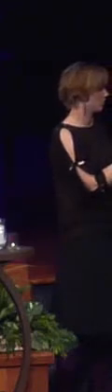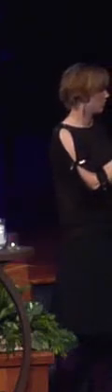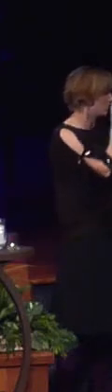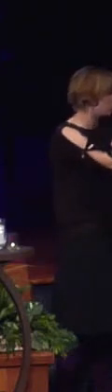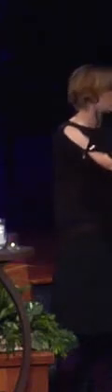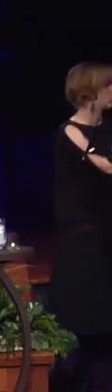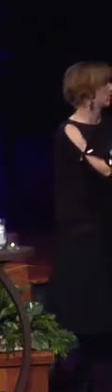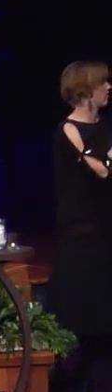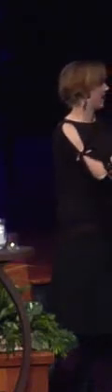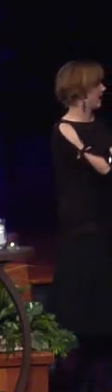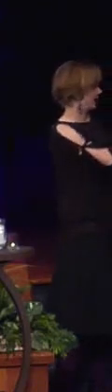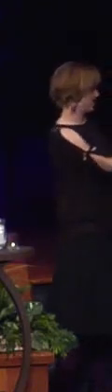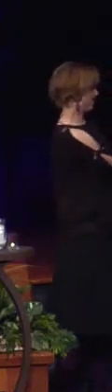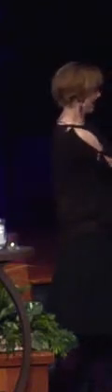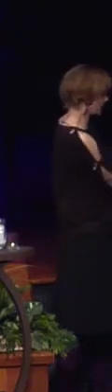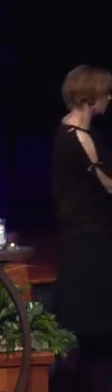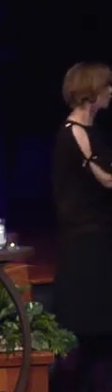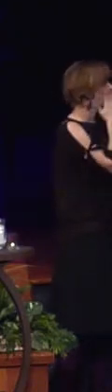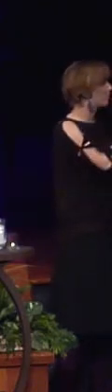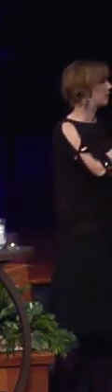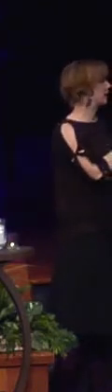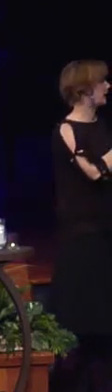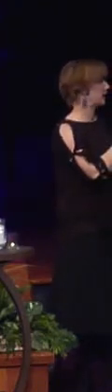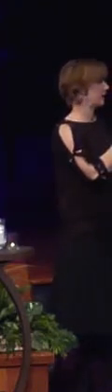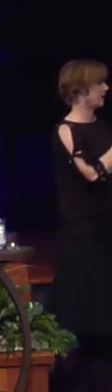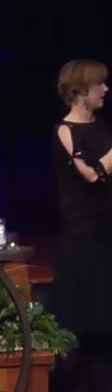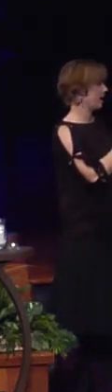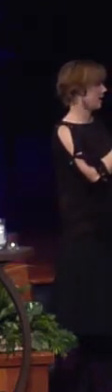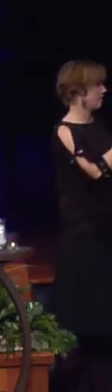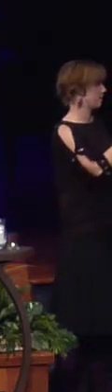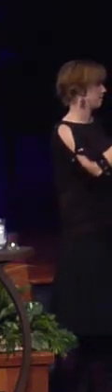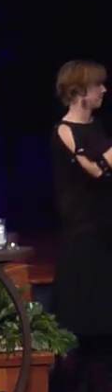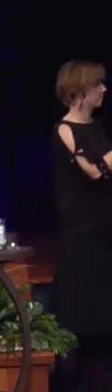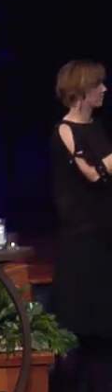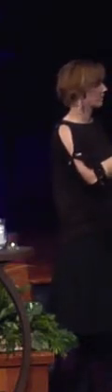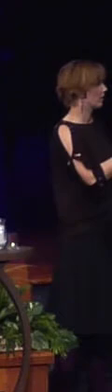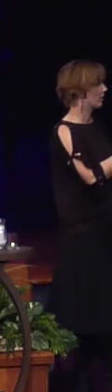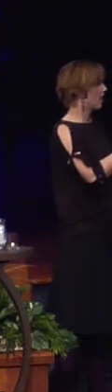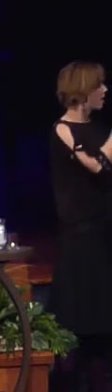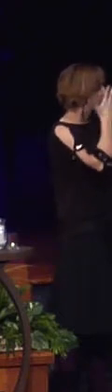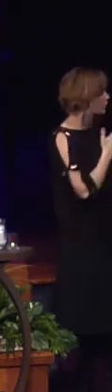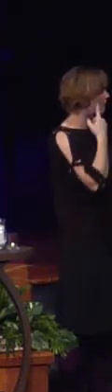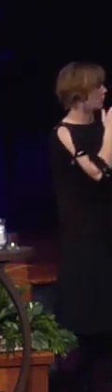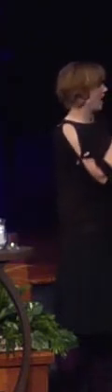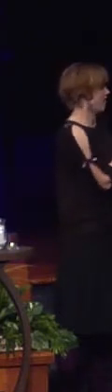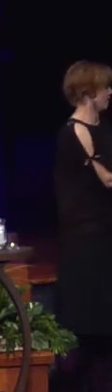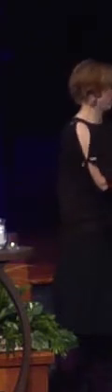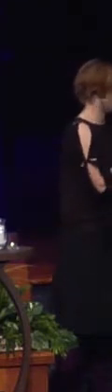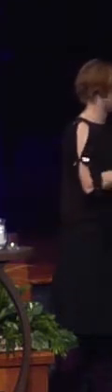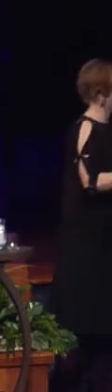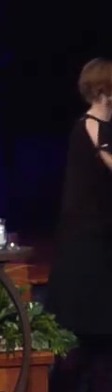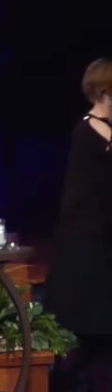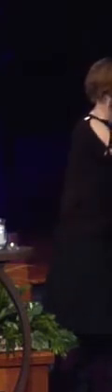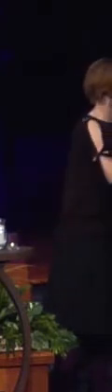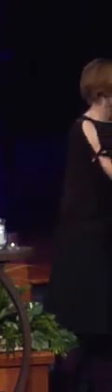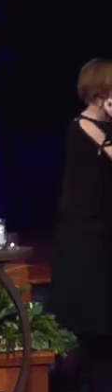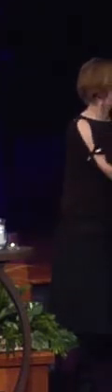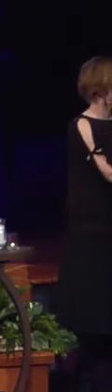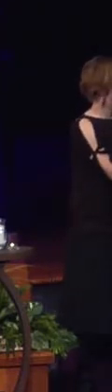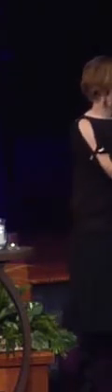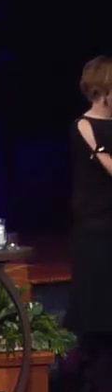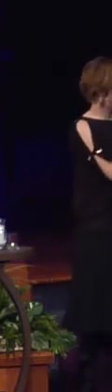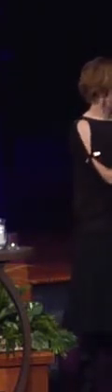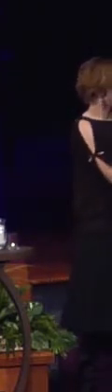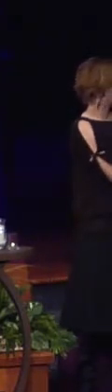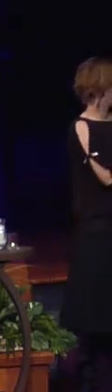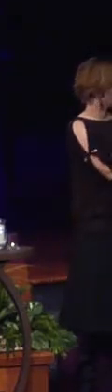be an incalculable impoverishment on the sum of things. If we say that, for all we know to the